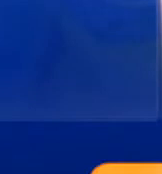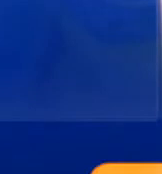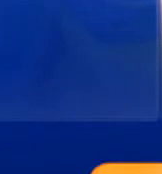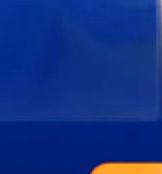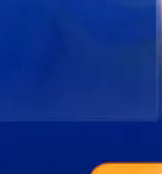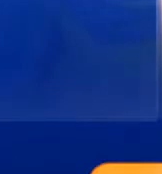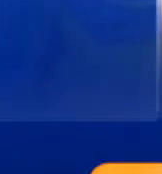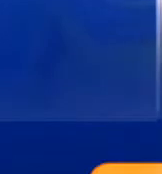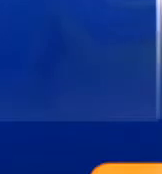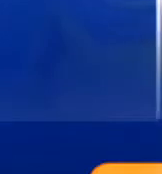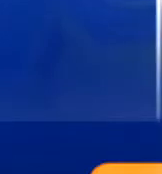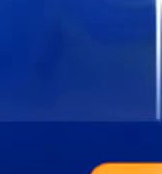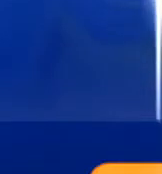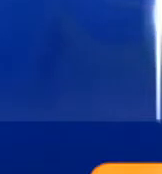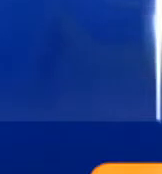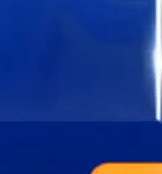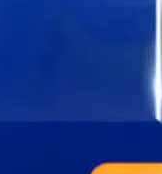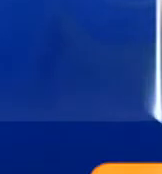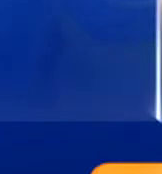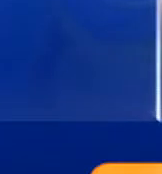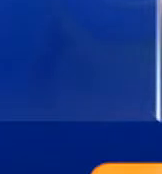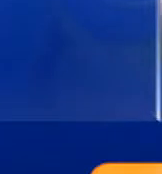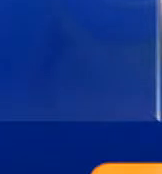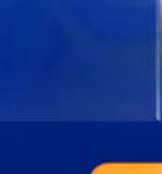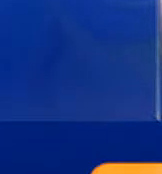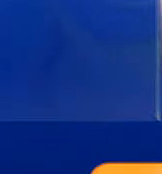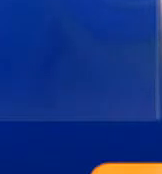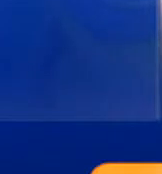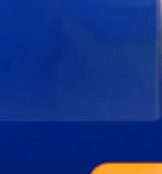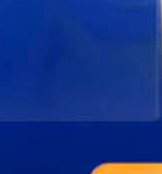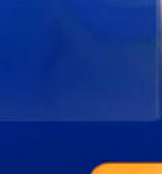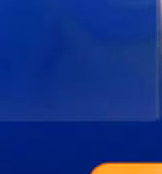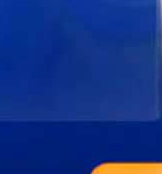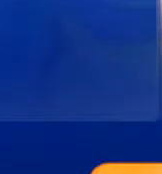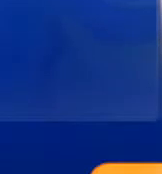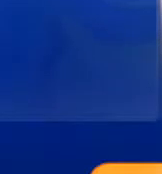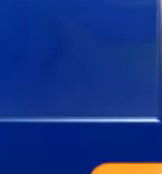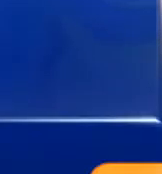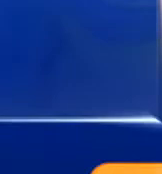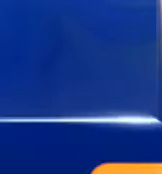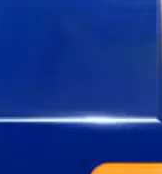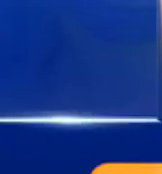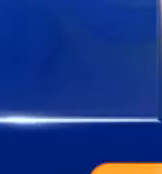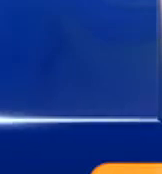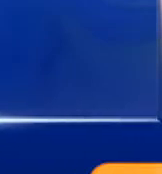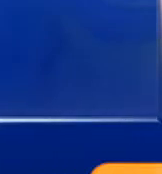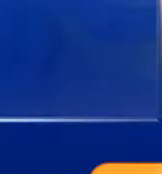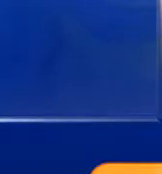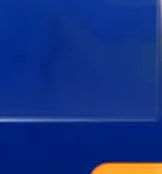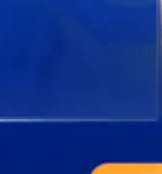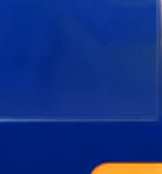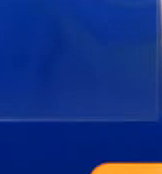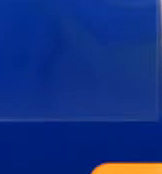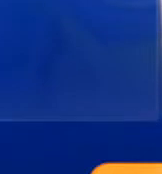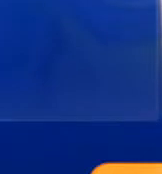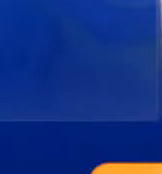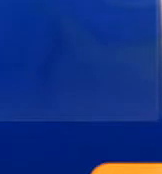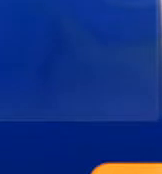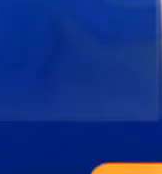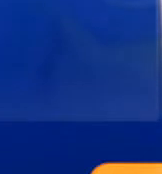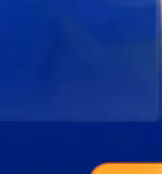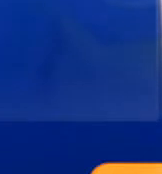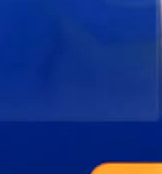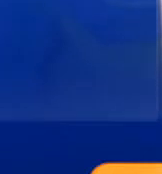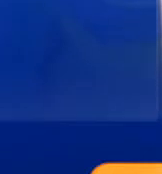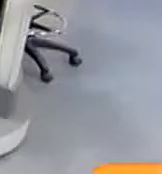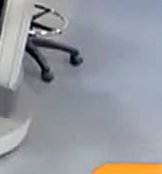to live and love our country, Kenya. I want to begin with you, Alex, as you reflect on that feedback, but also quickly on